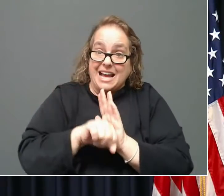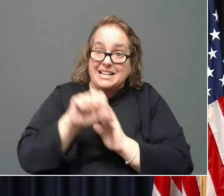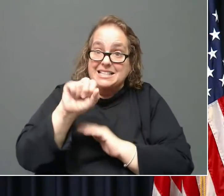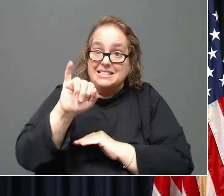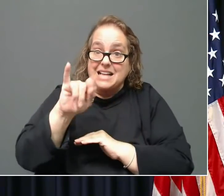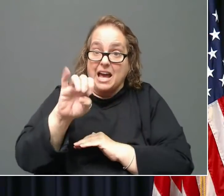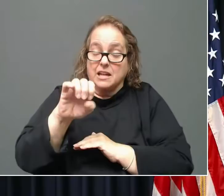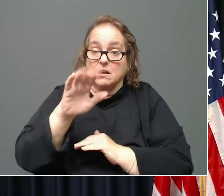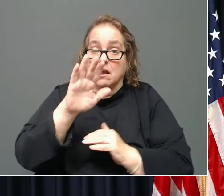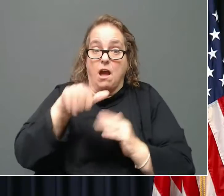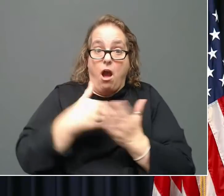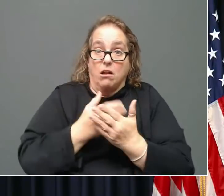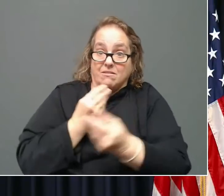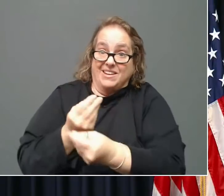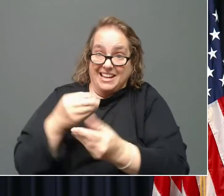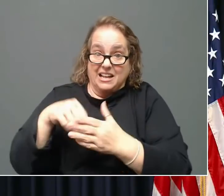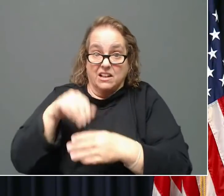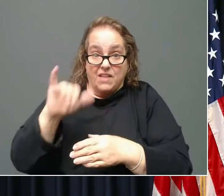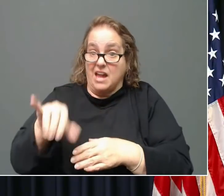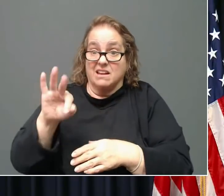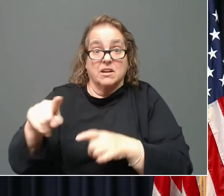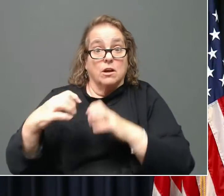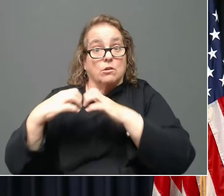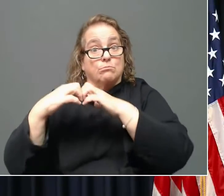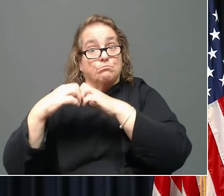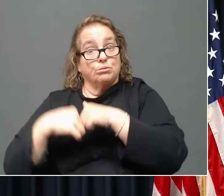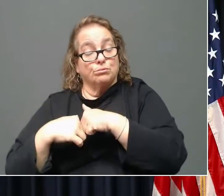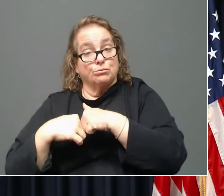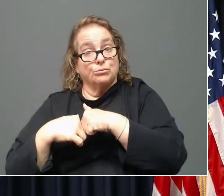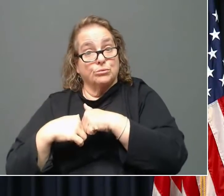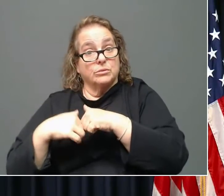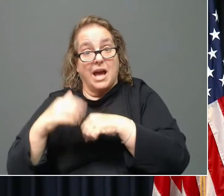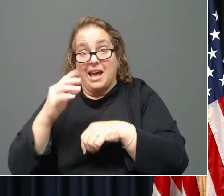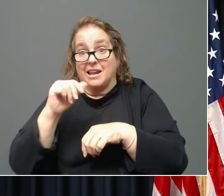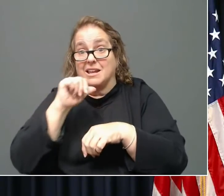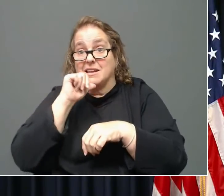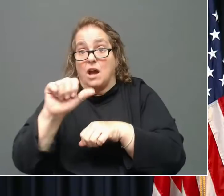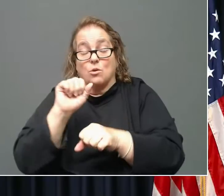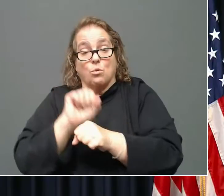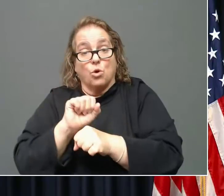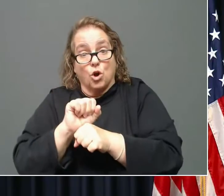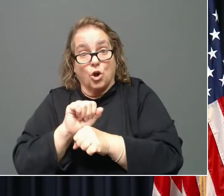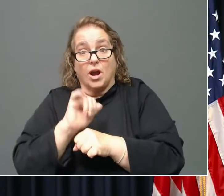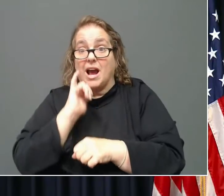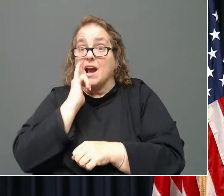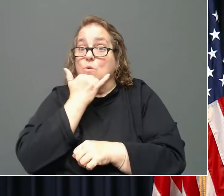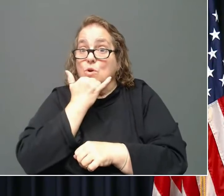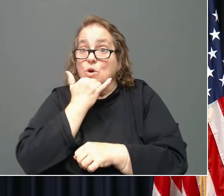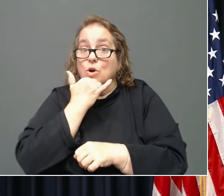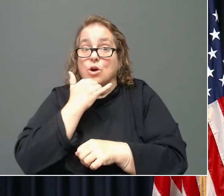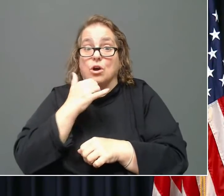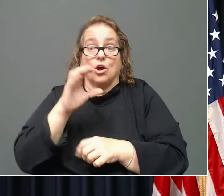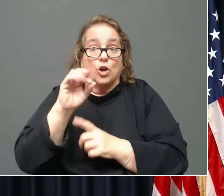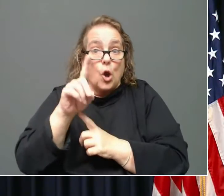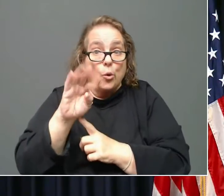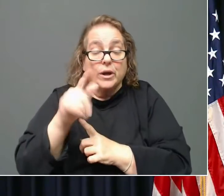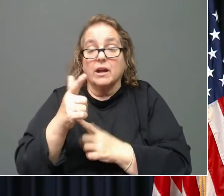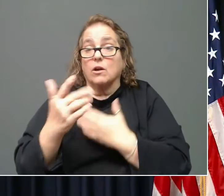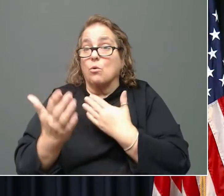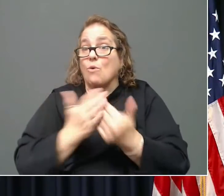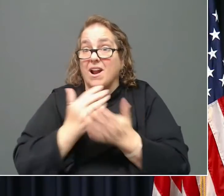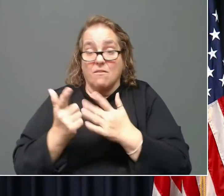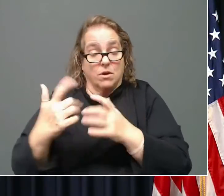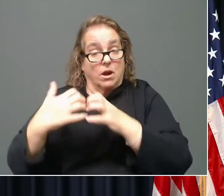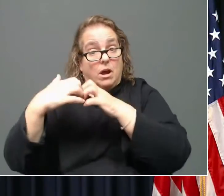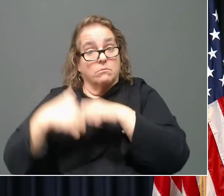alone would be charged with scheduling this, and if it had a major error in coding, in the way